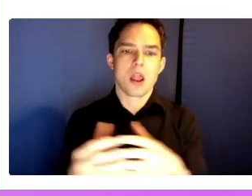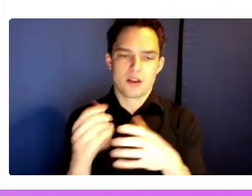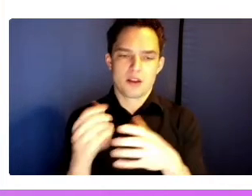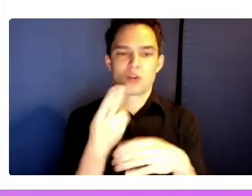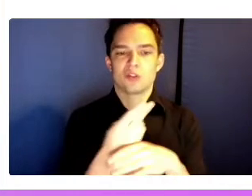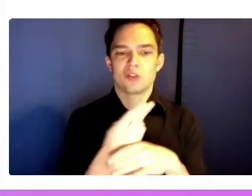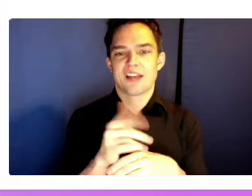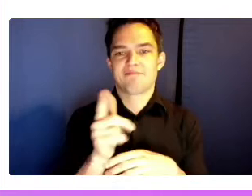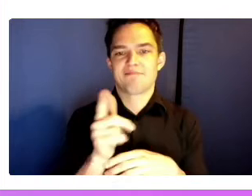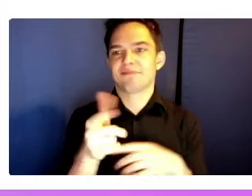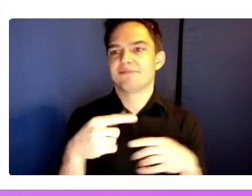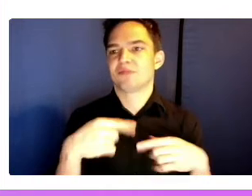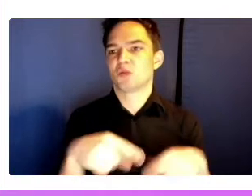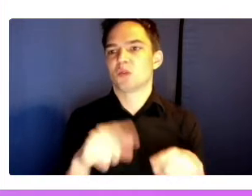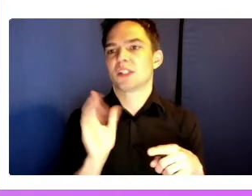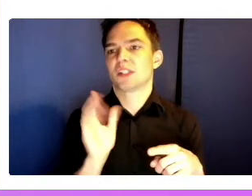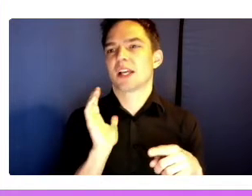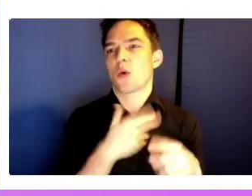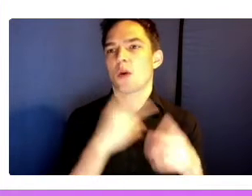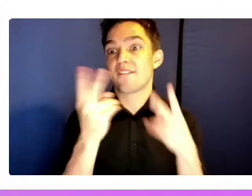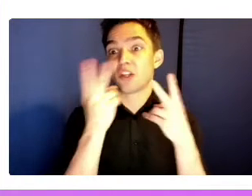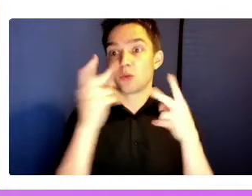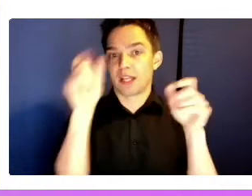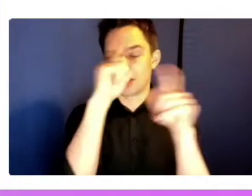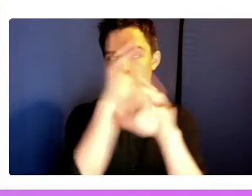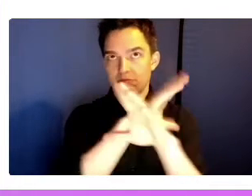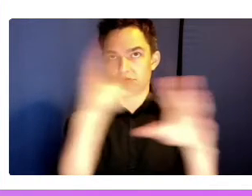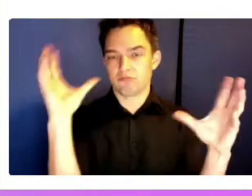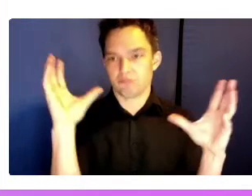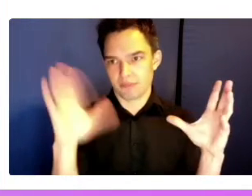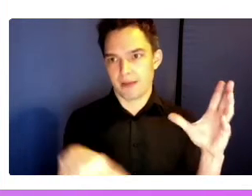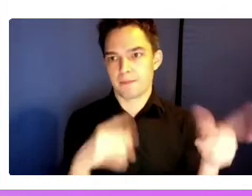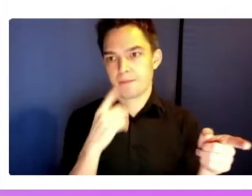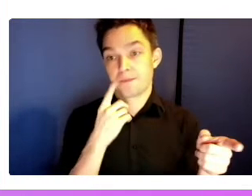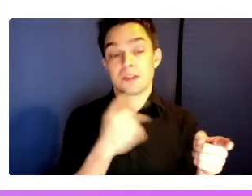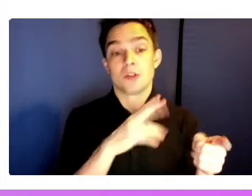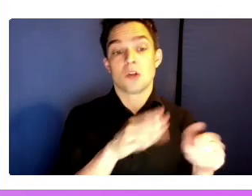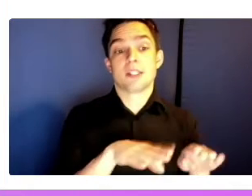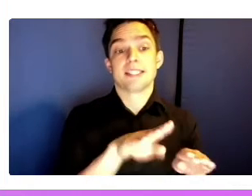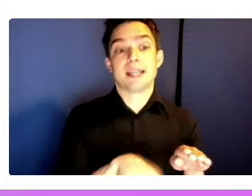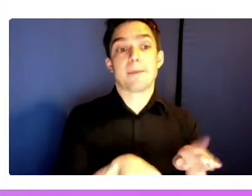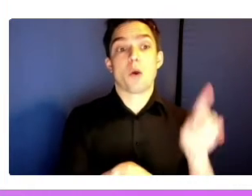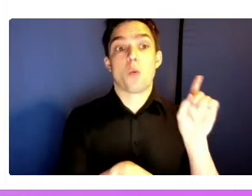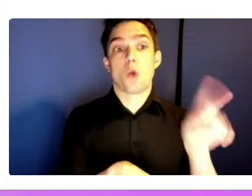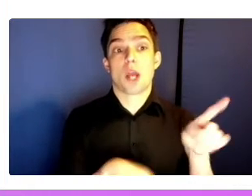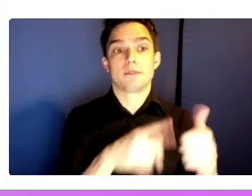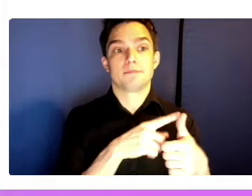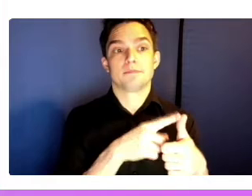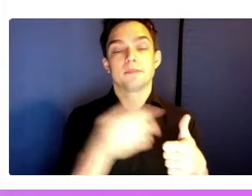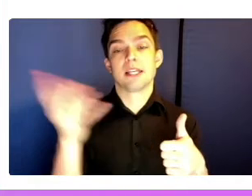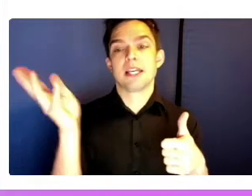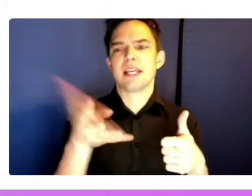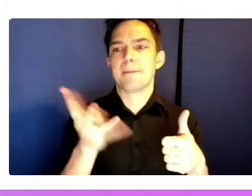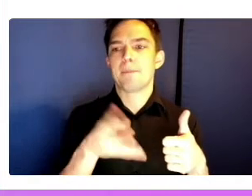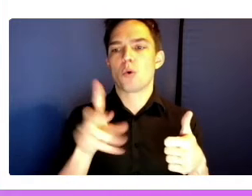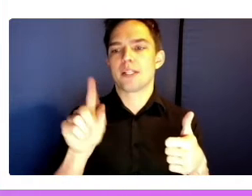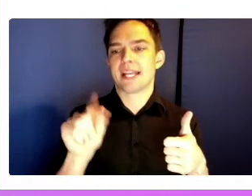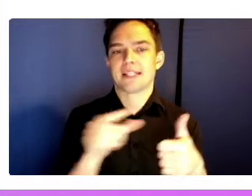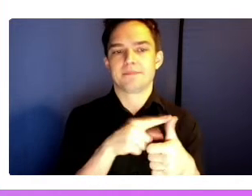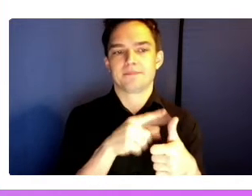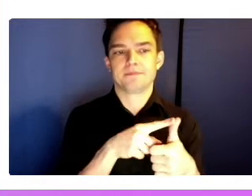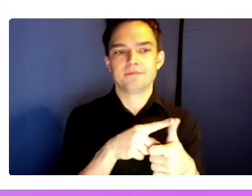our kind of visualizations here. So step one was to import the data, right?